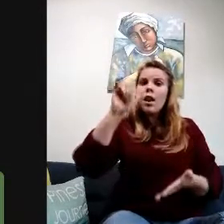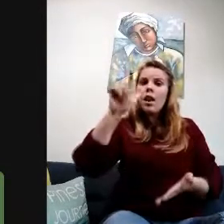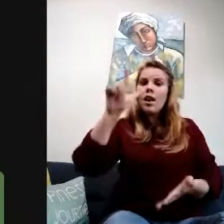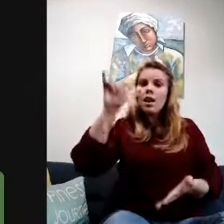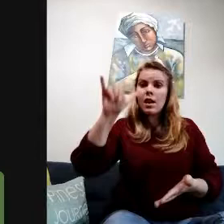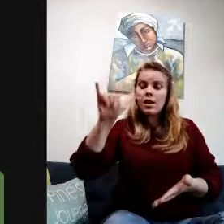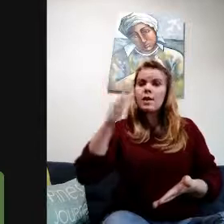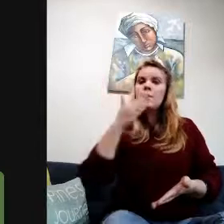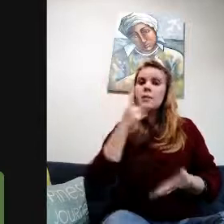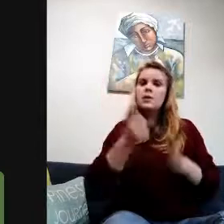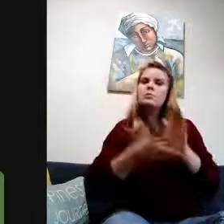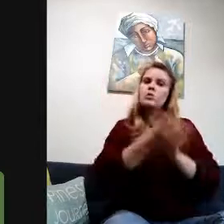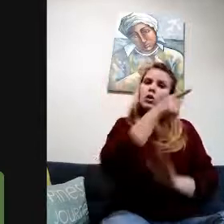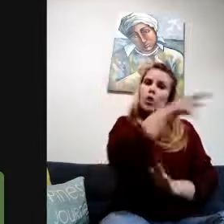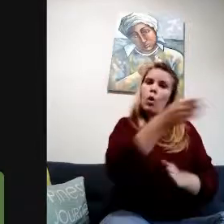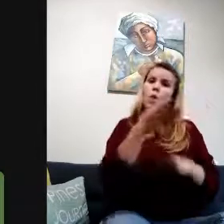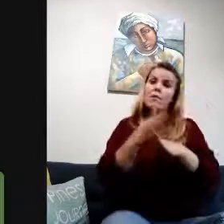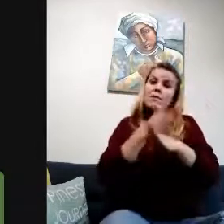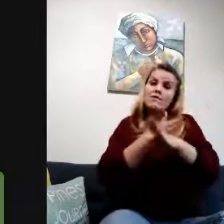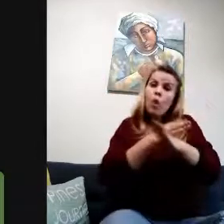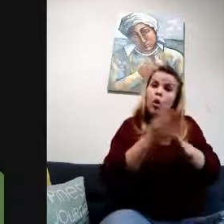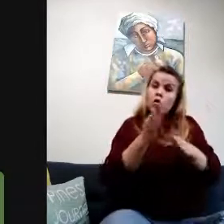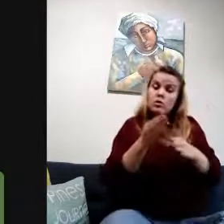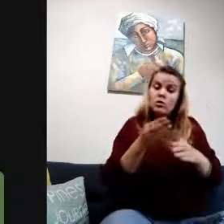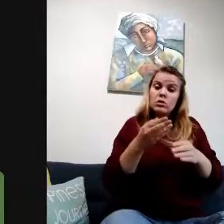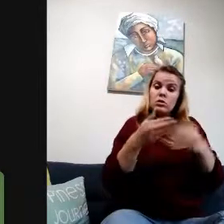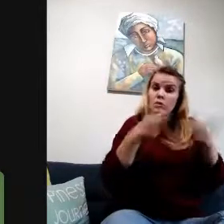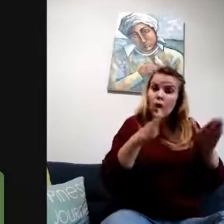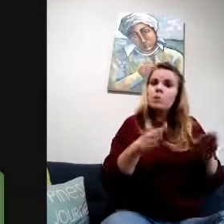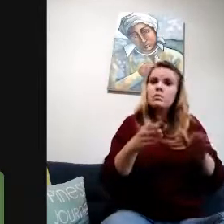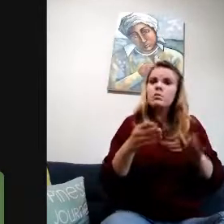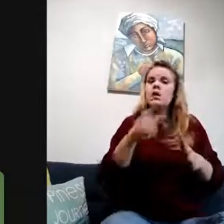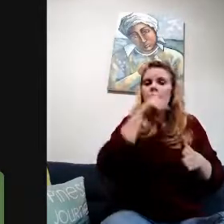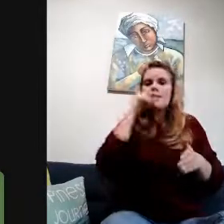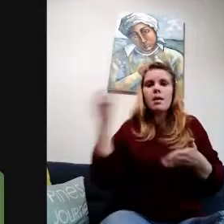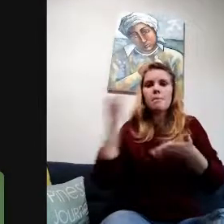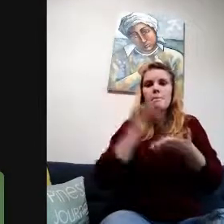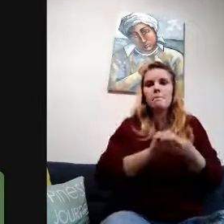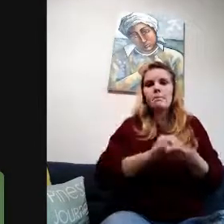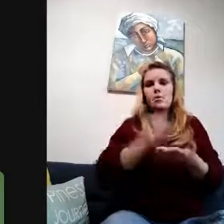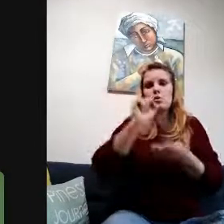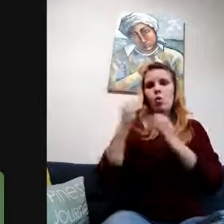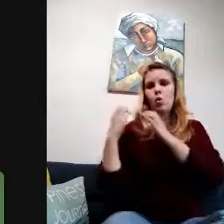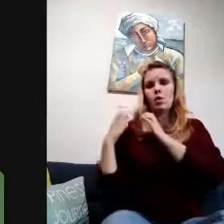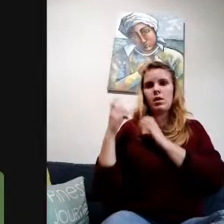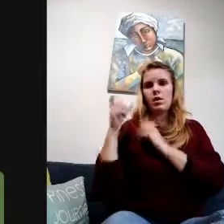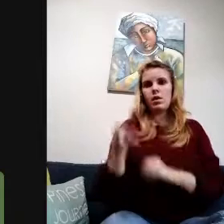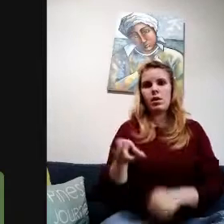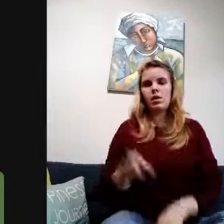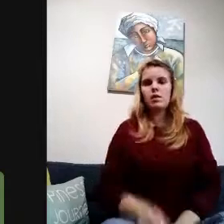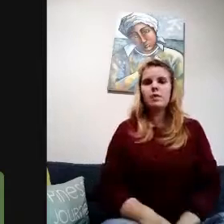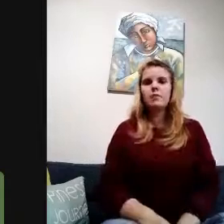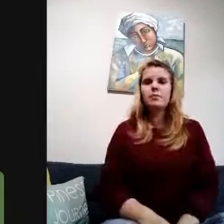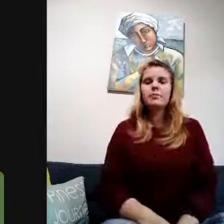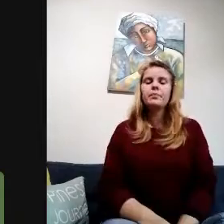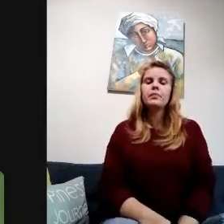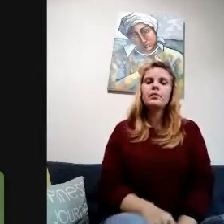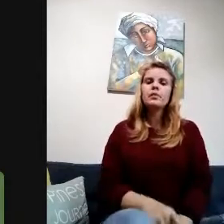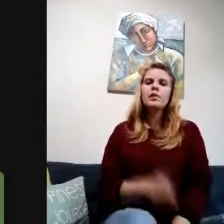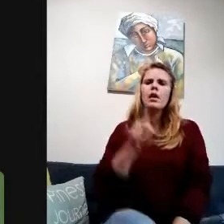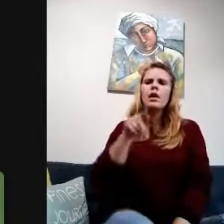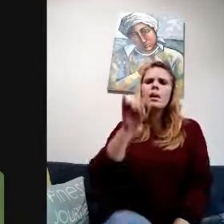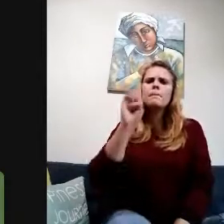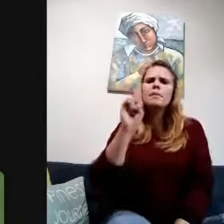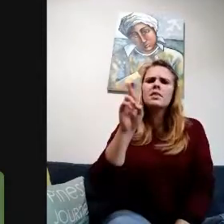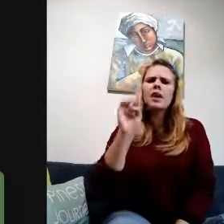So everybody knows that. Great. And then, Pieter, I think you may have sort of indirectly answered it,